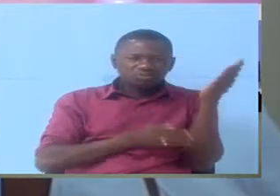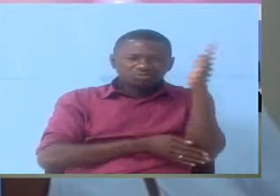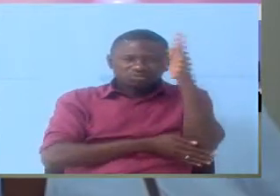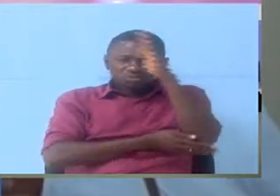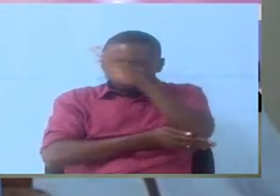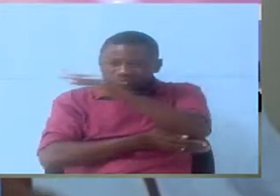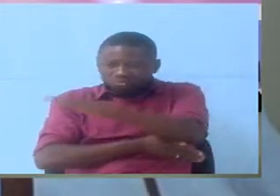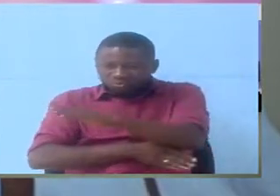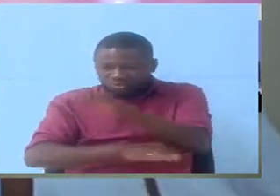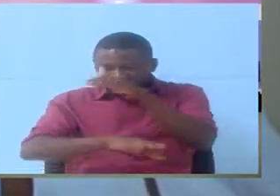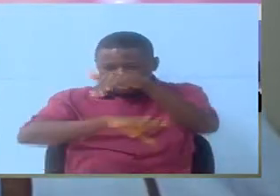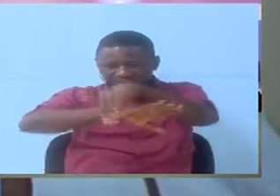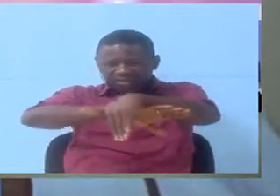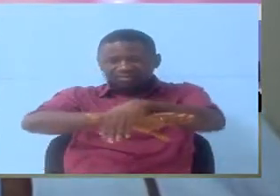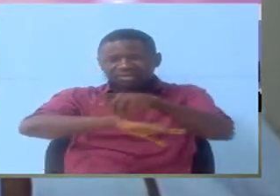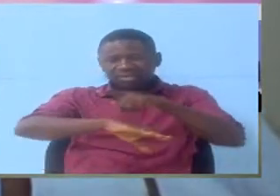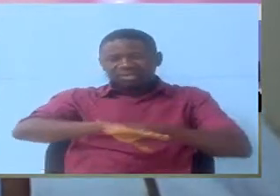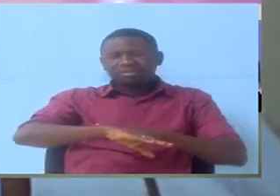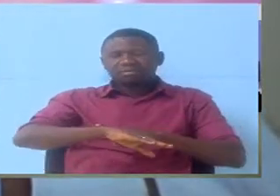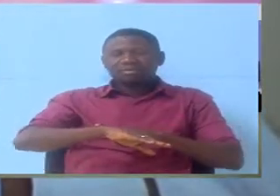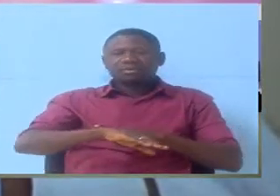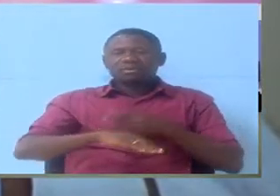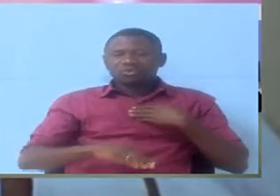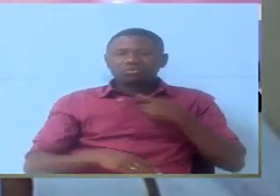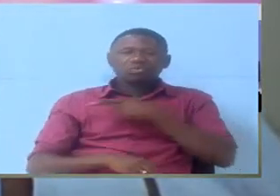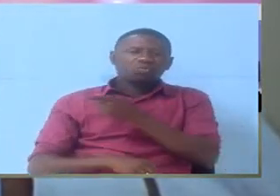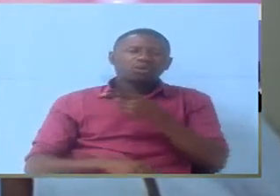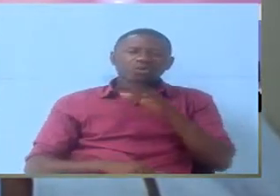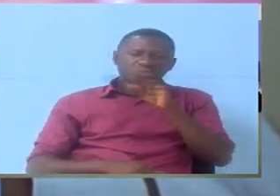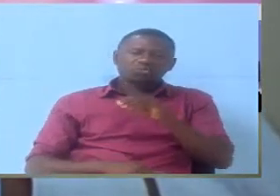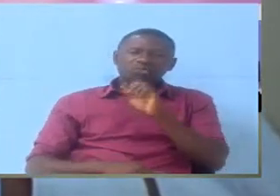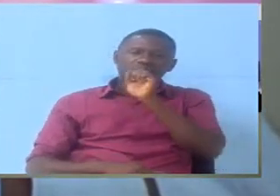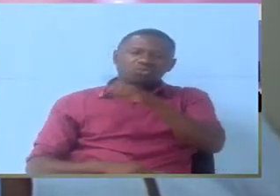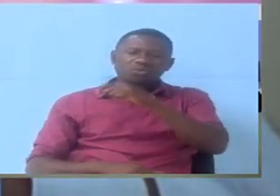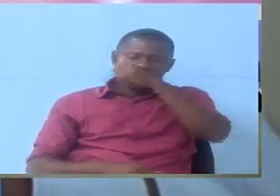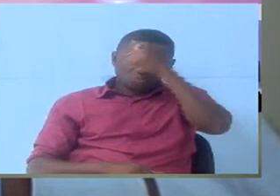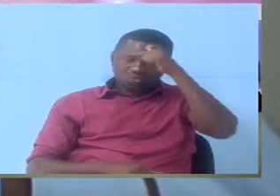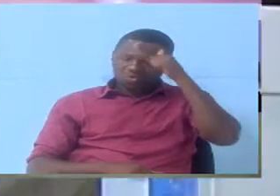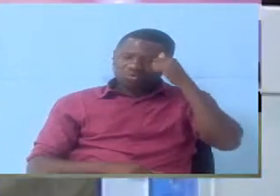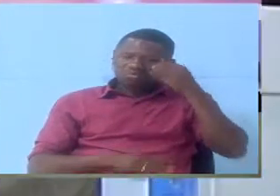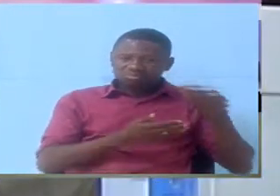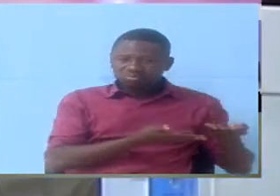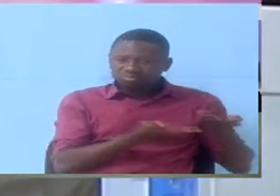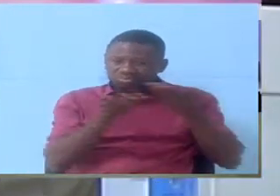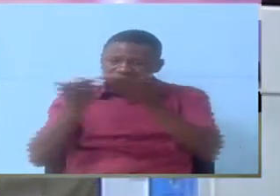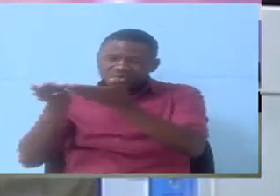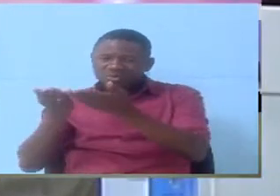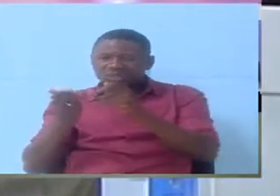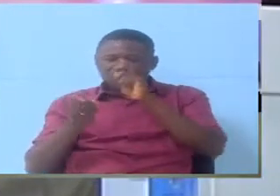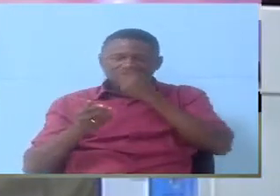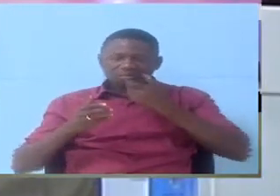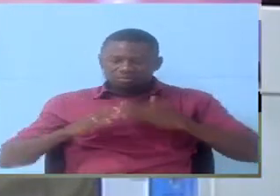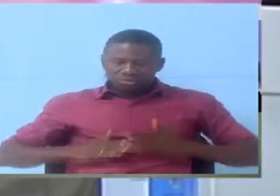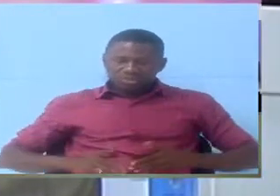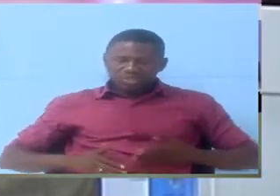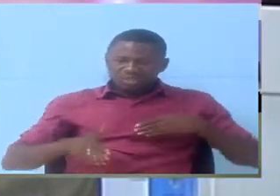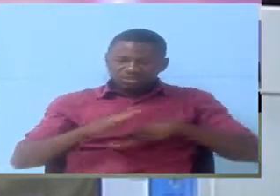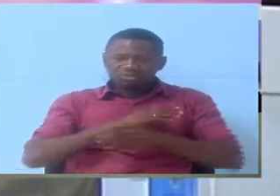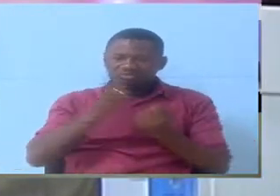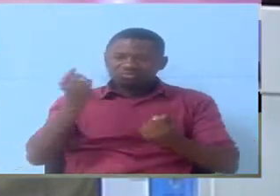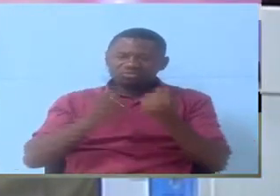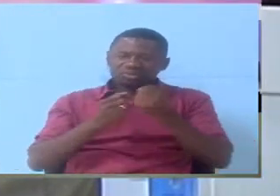You were doing this job, loading corpses into vehicles and taking them to the